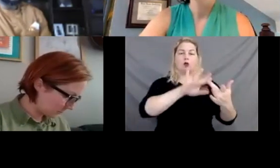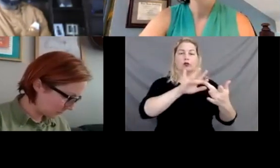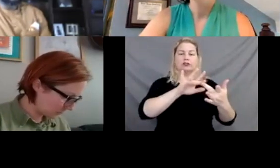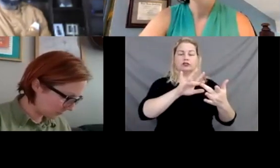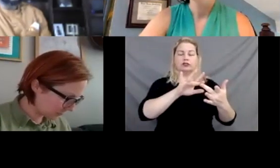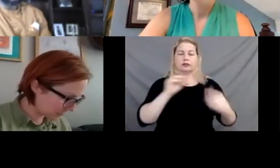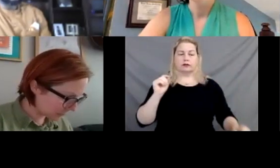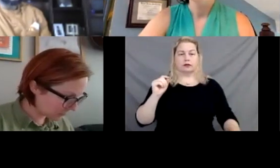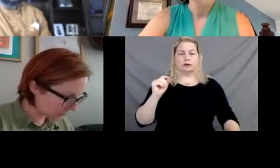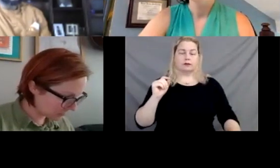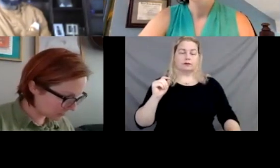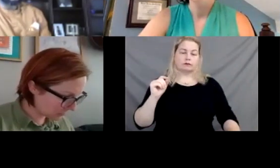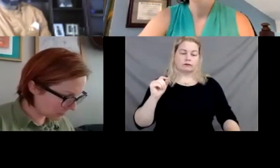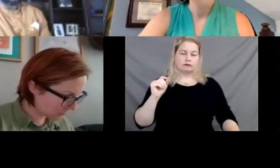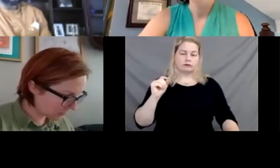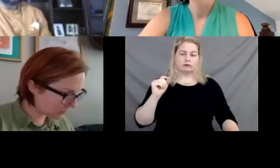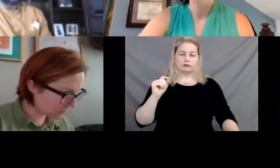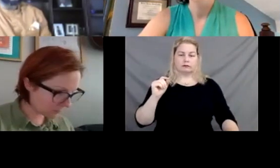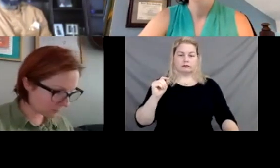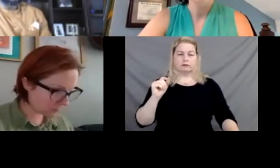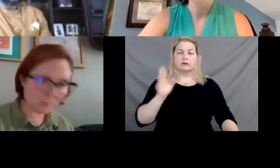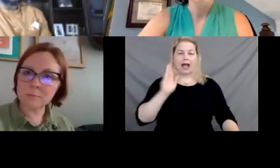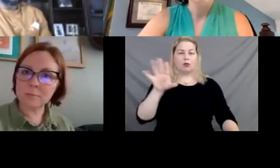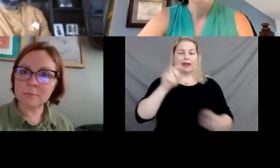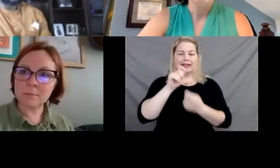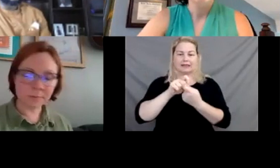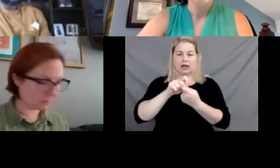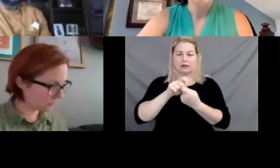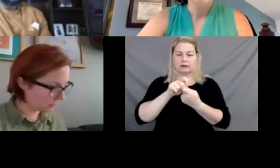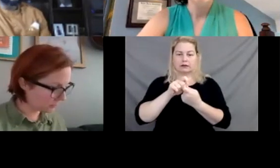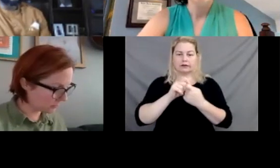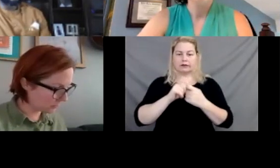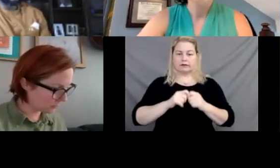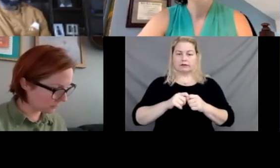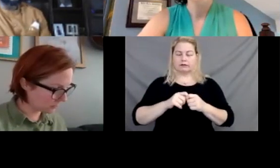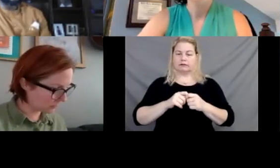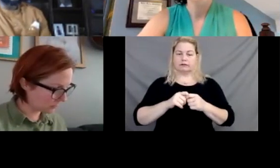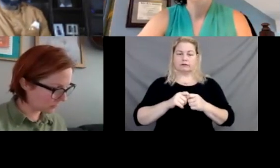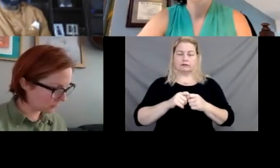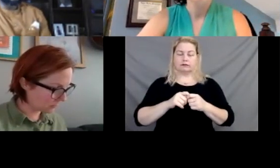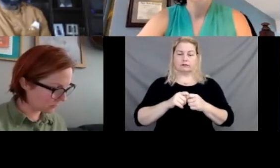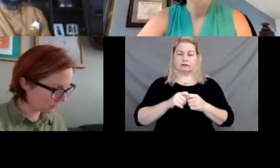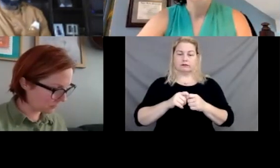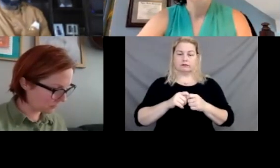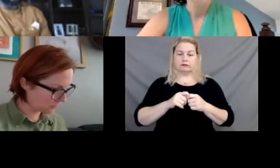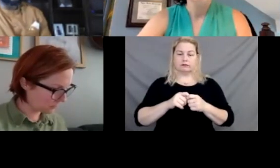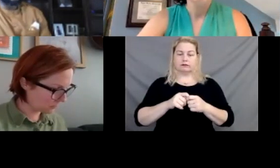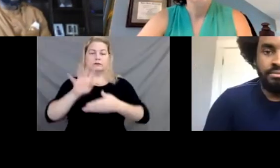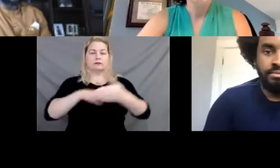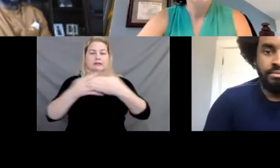find that exact, the canvassing and community outreach under table